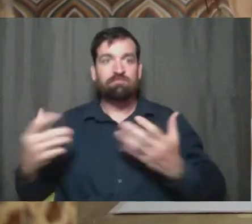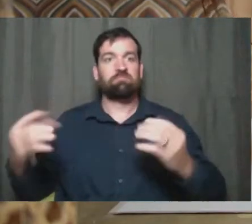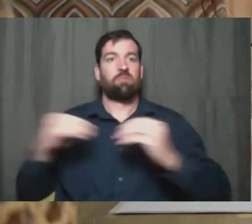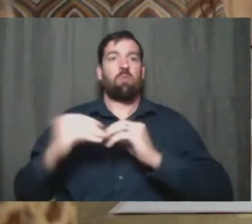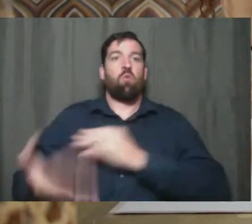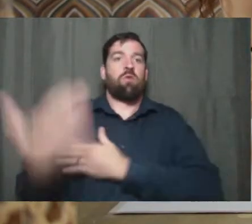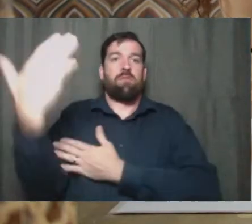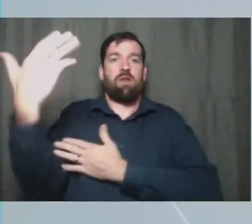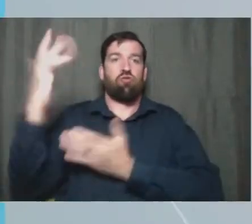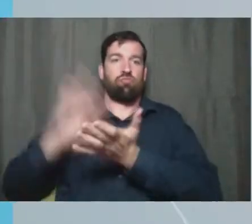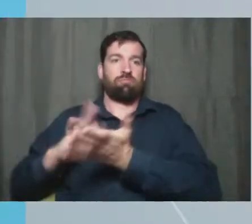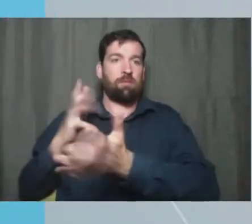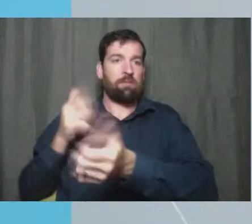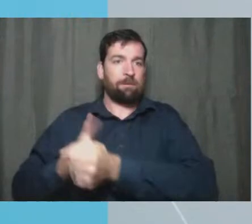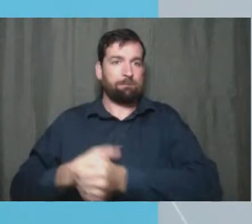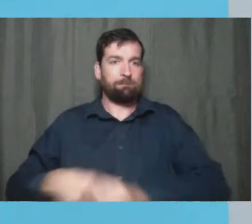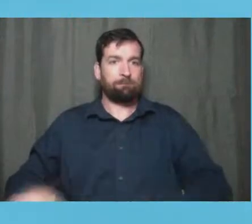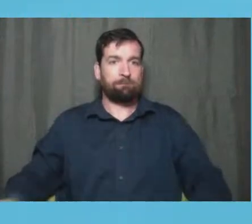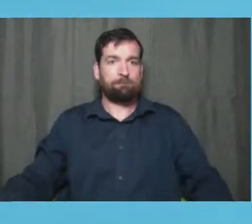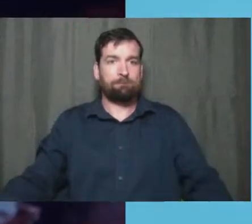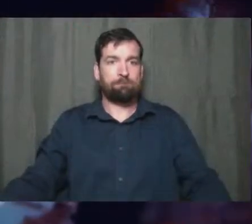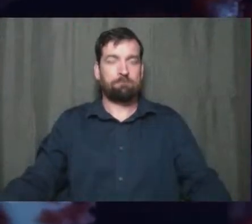now.